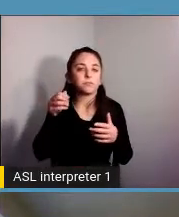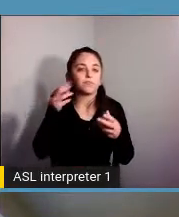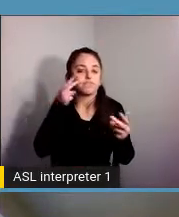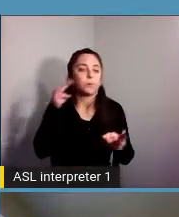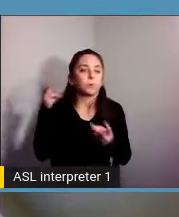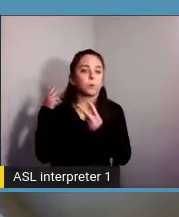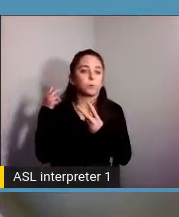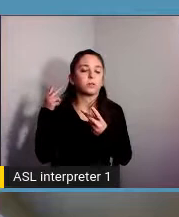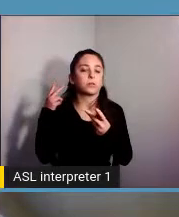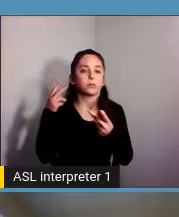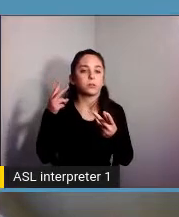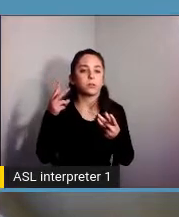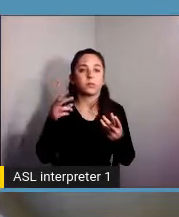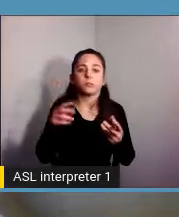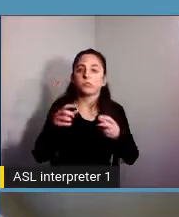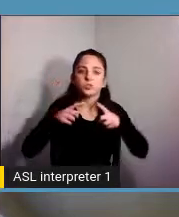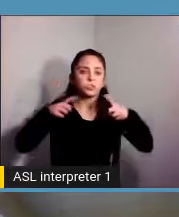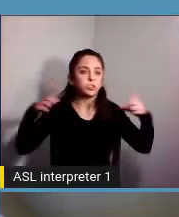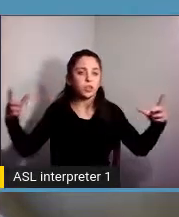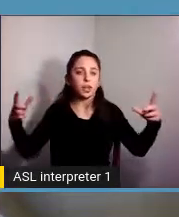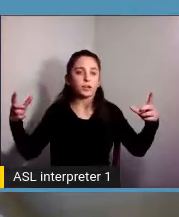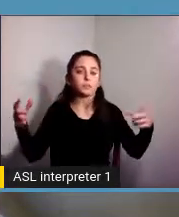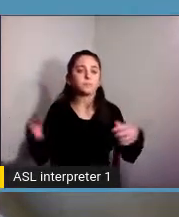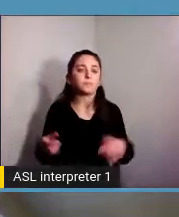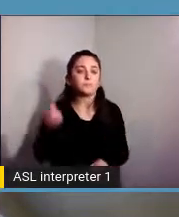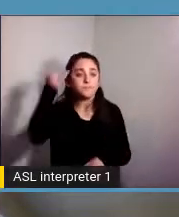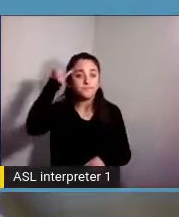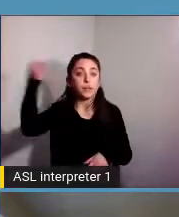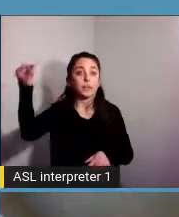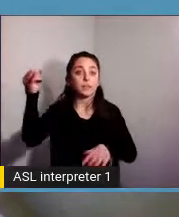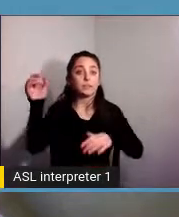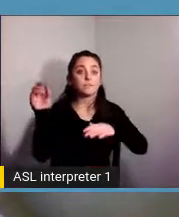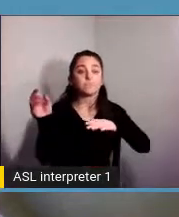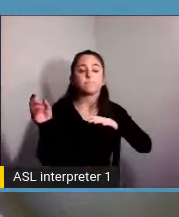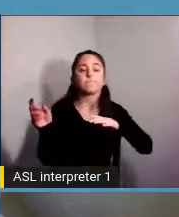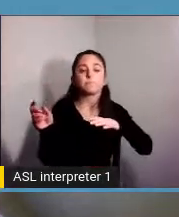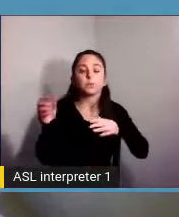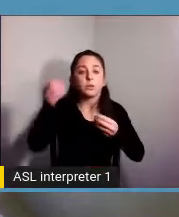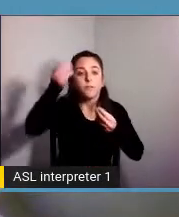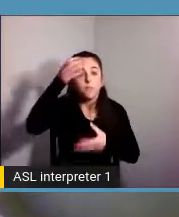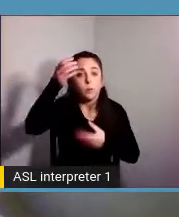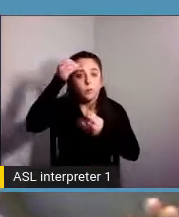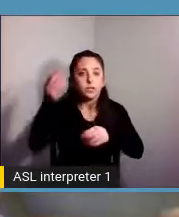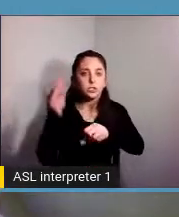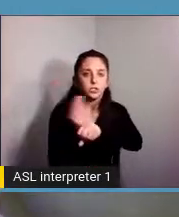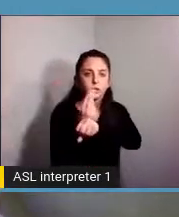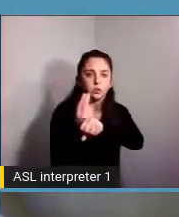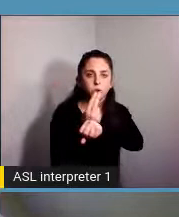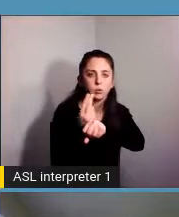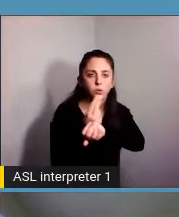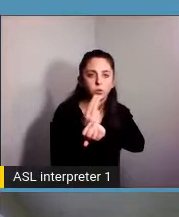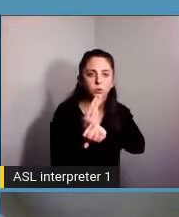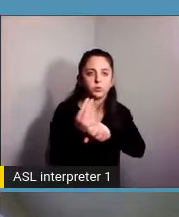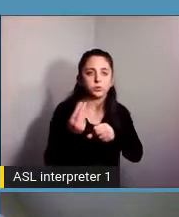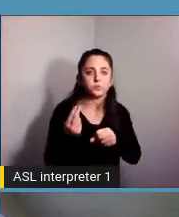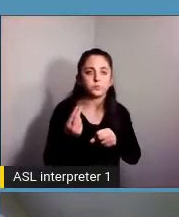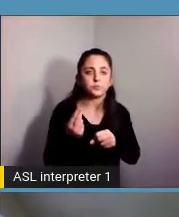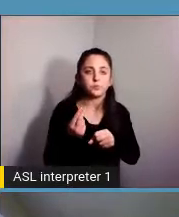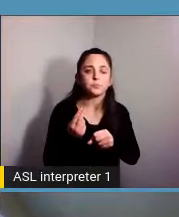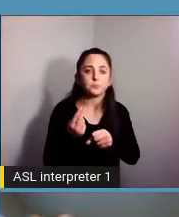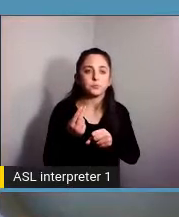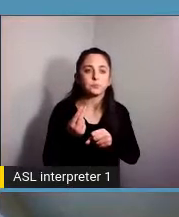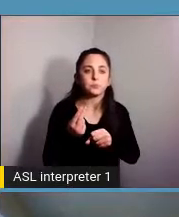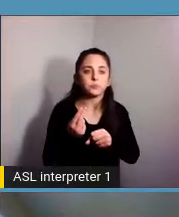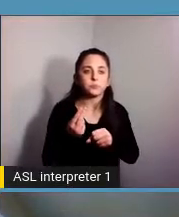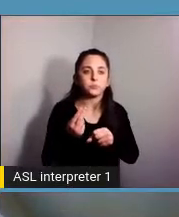idea was to have it scanned. We have already scanned it, but to use that data to create a small model so the